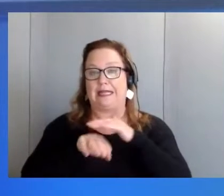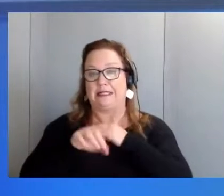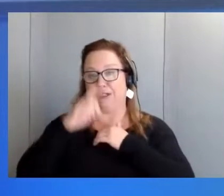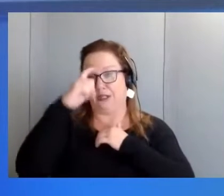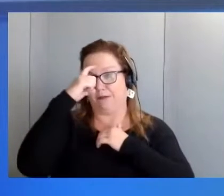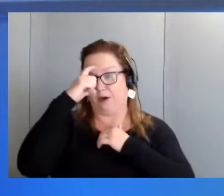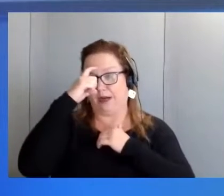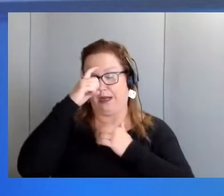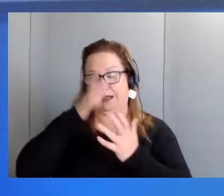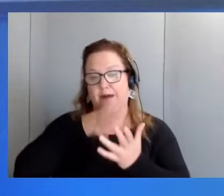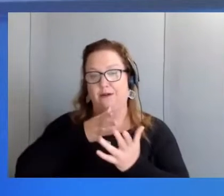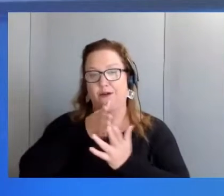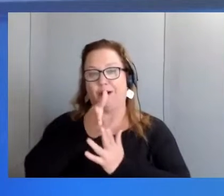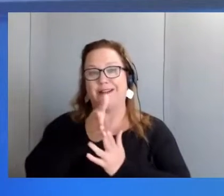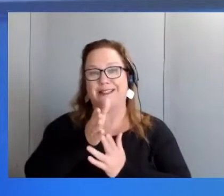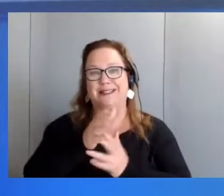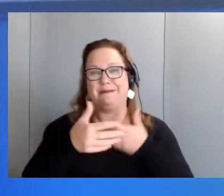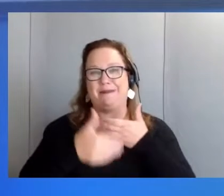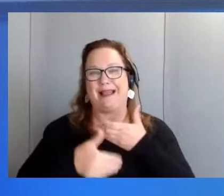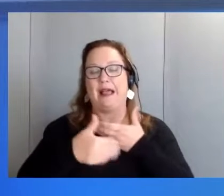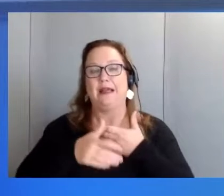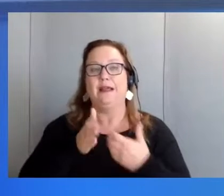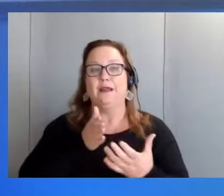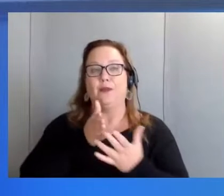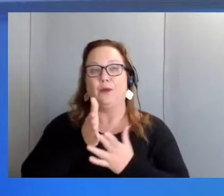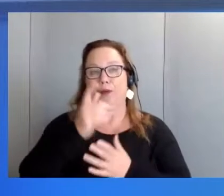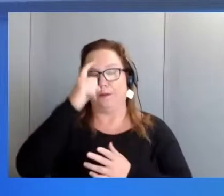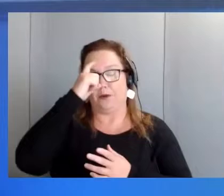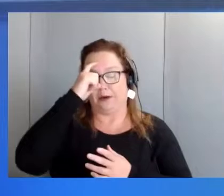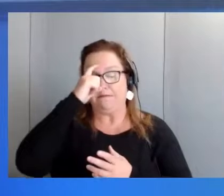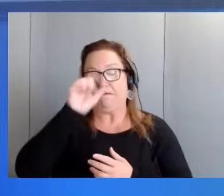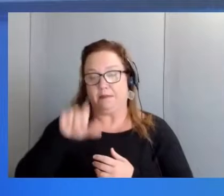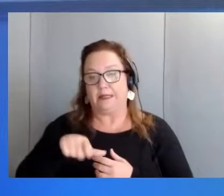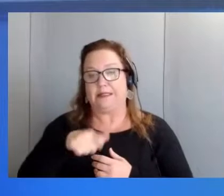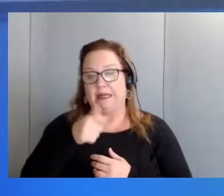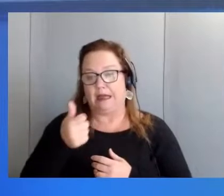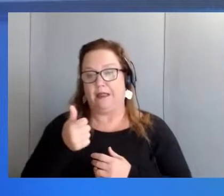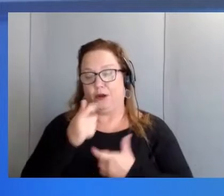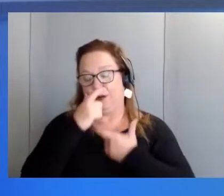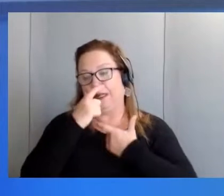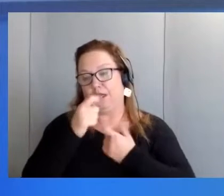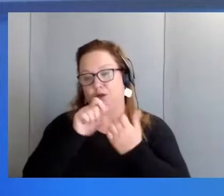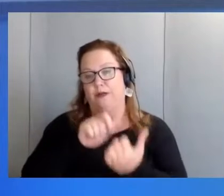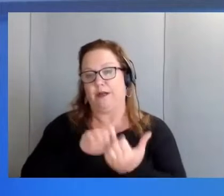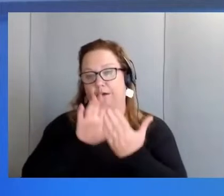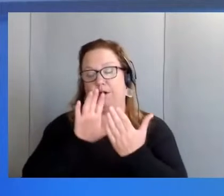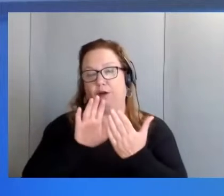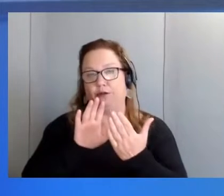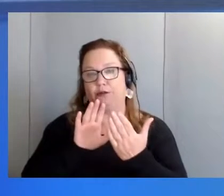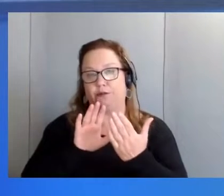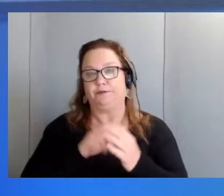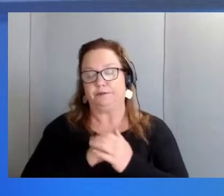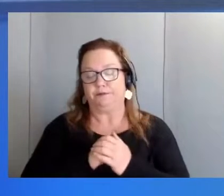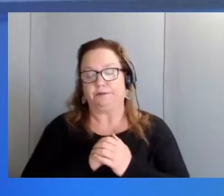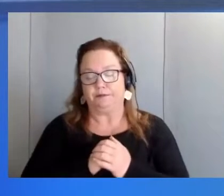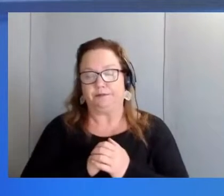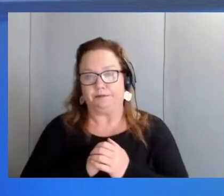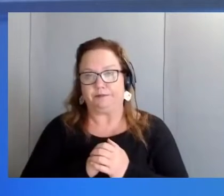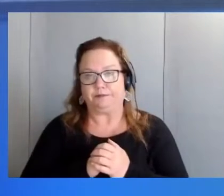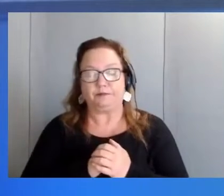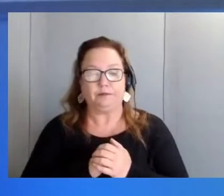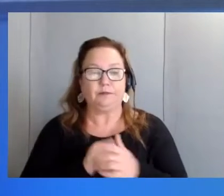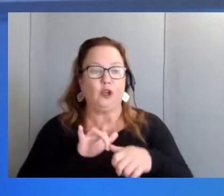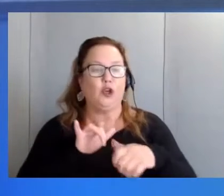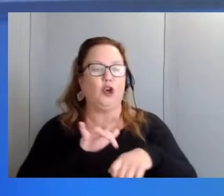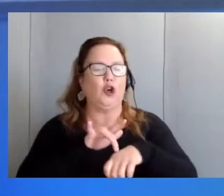the blood-brain barrier, and get into the brain. And so that's another interesting sort of approach to going after Alzheimer's disease. Very early